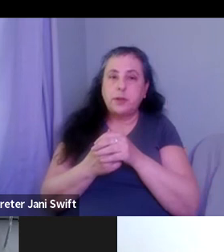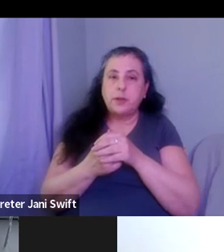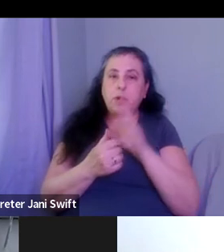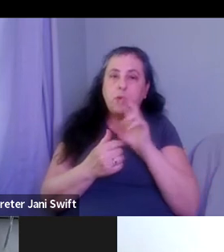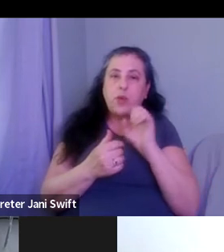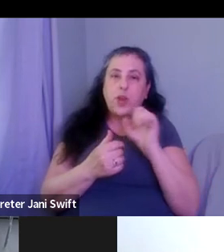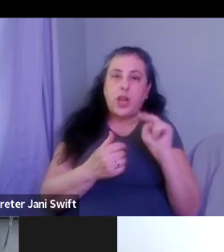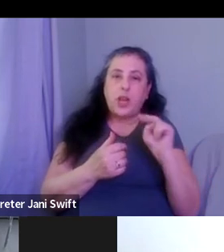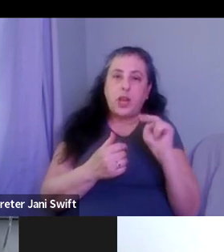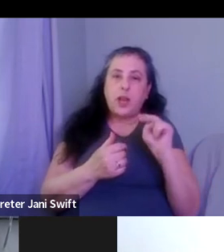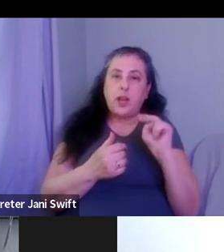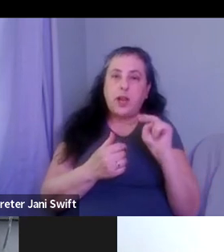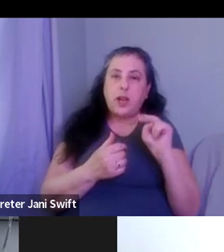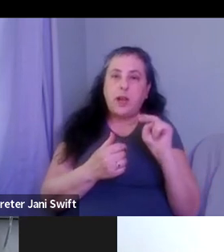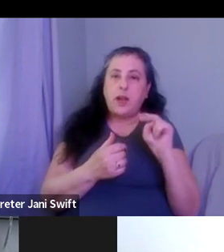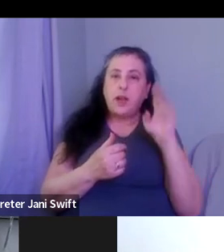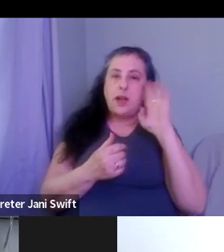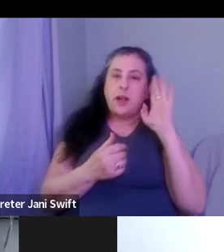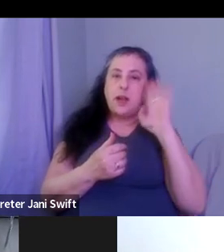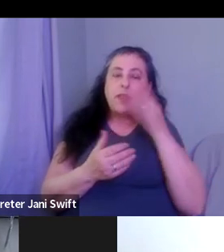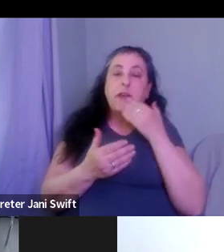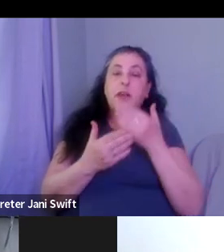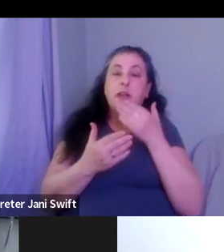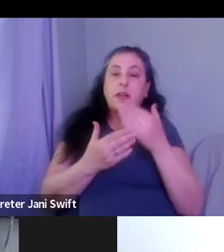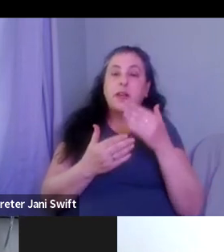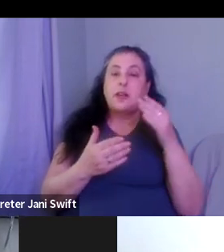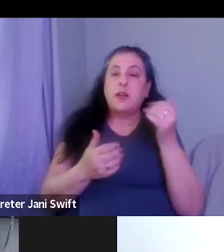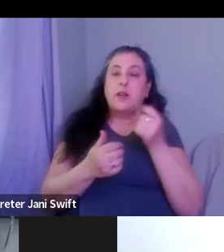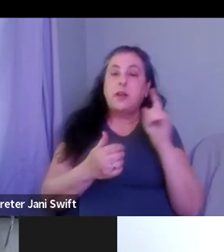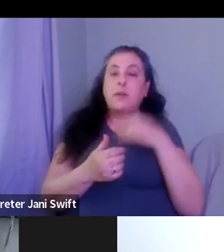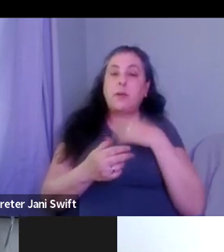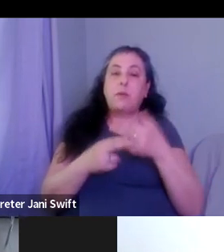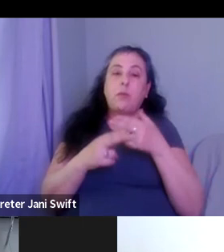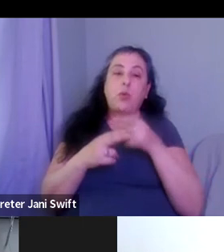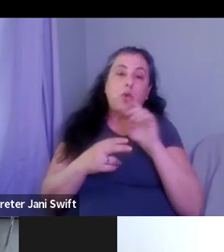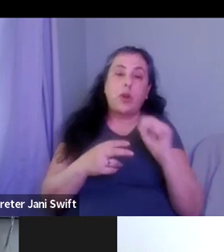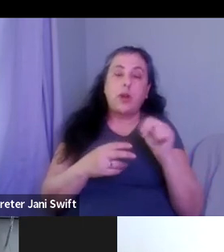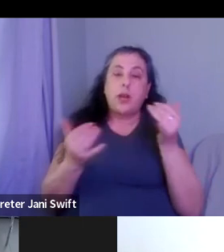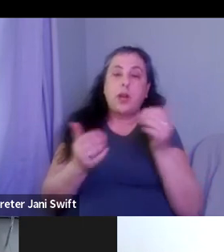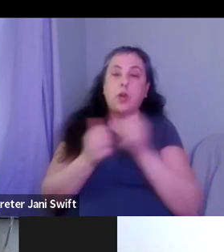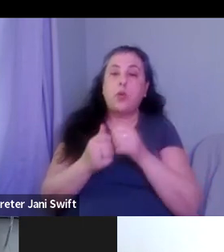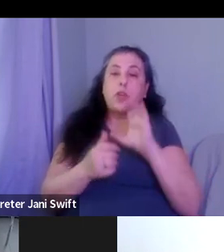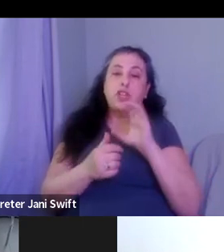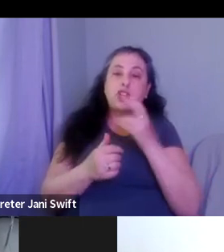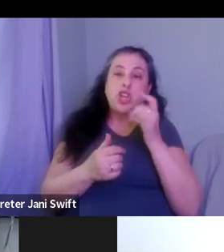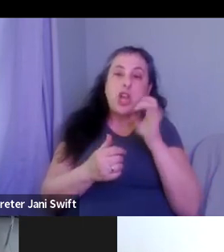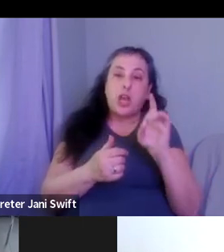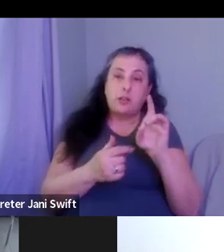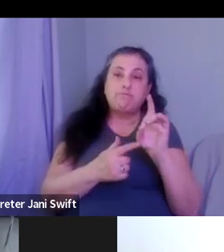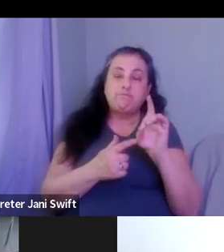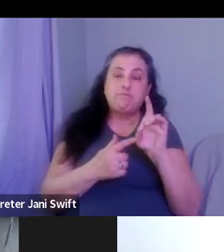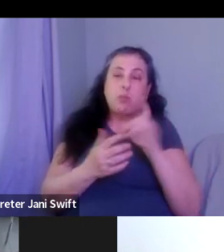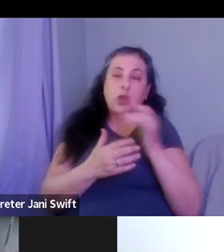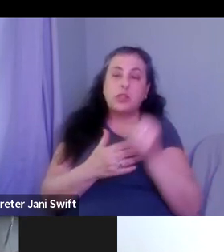Raeghn? Yeah, thank you for having me. Hi, everyone. I'm Raeghn. I'm here with the CHAD Project. The